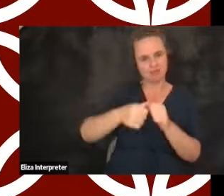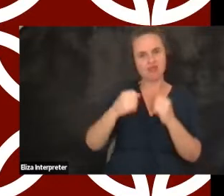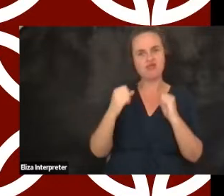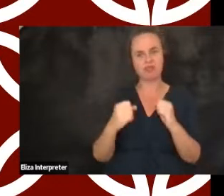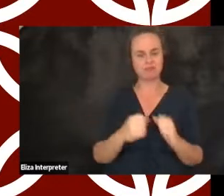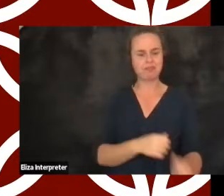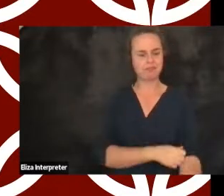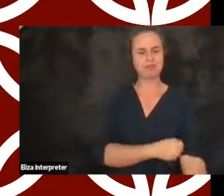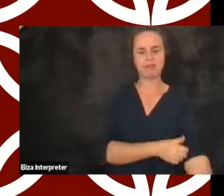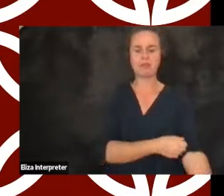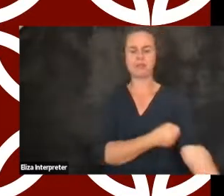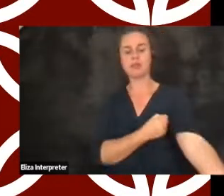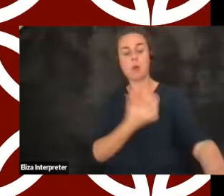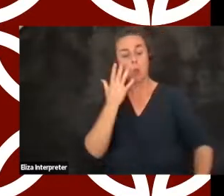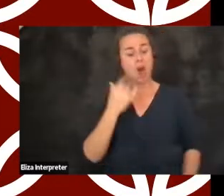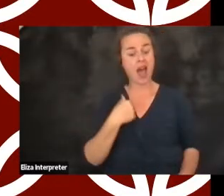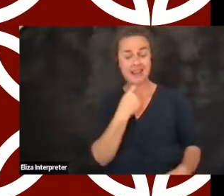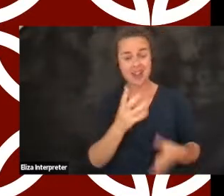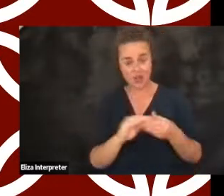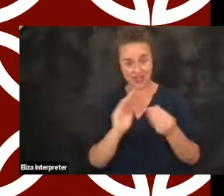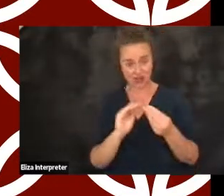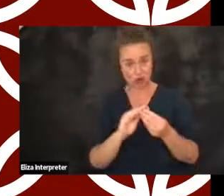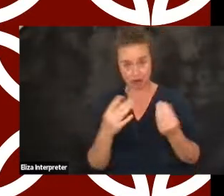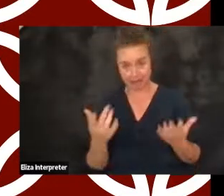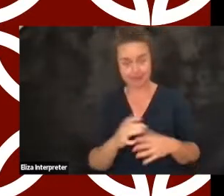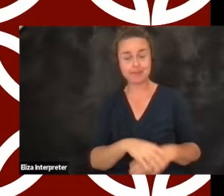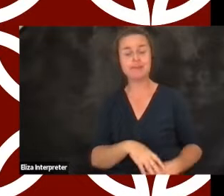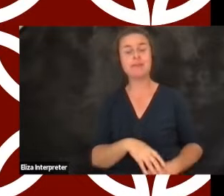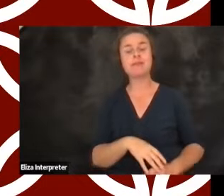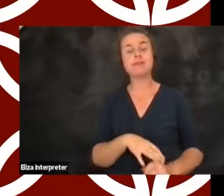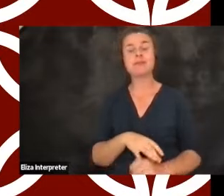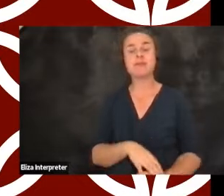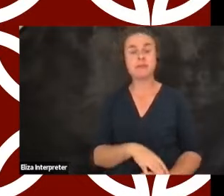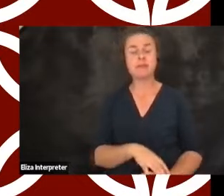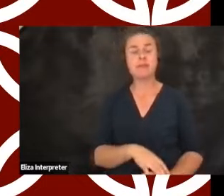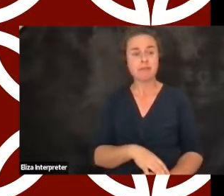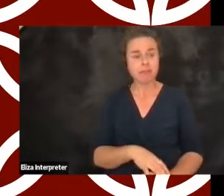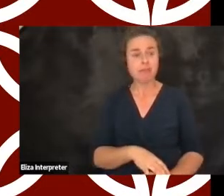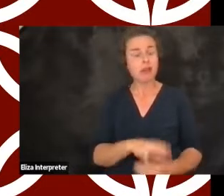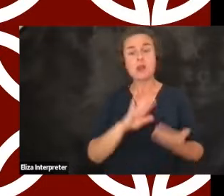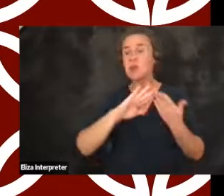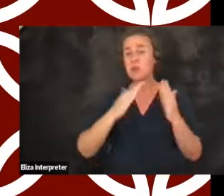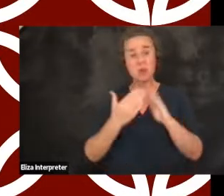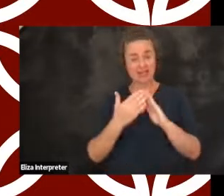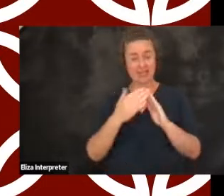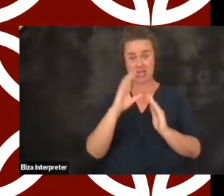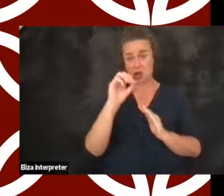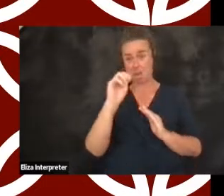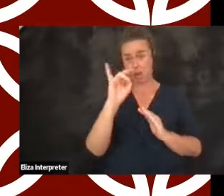And I tell you this story because community can really be about a lot of